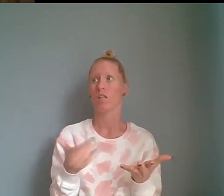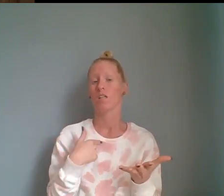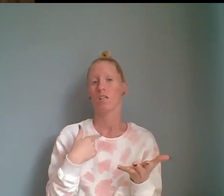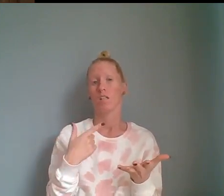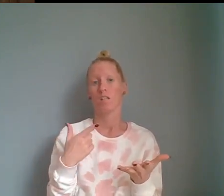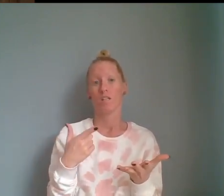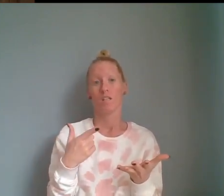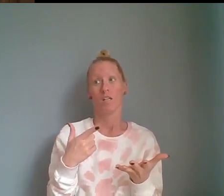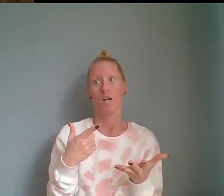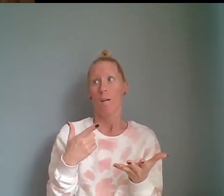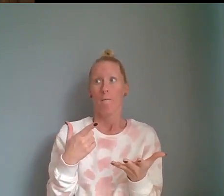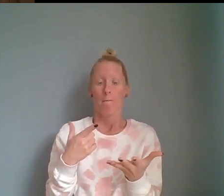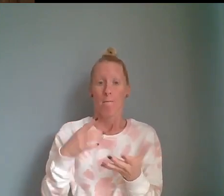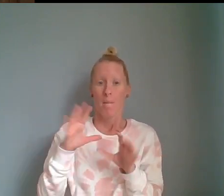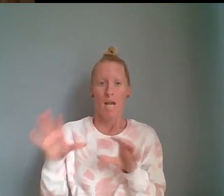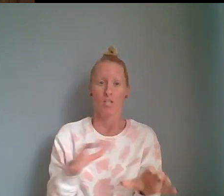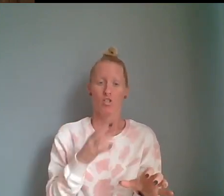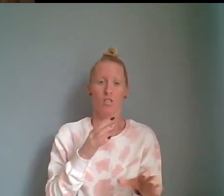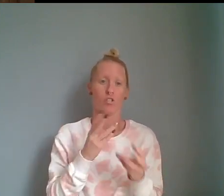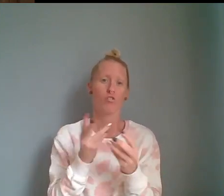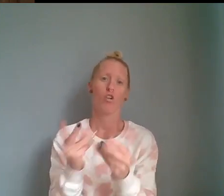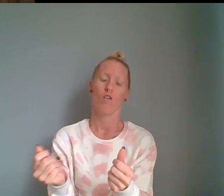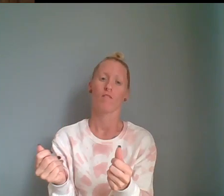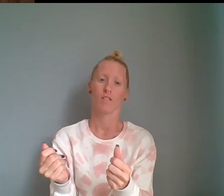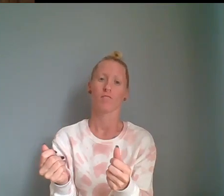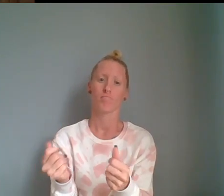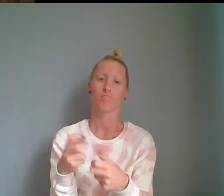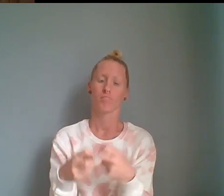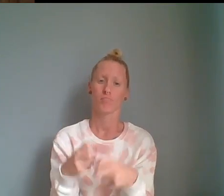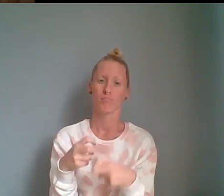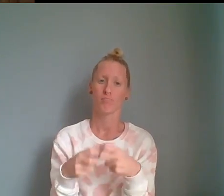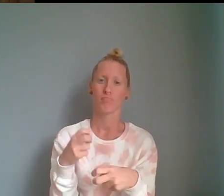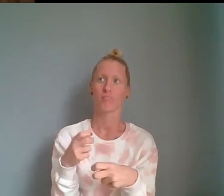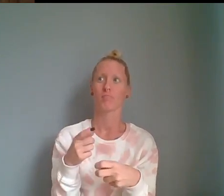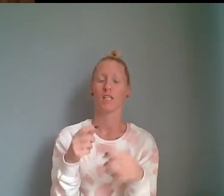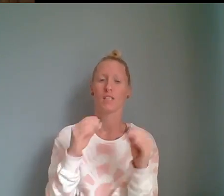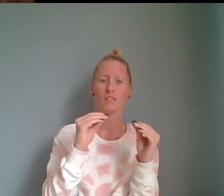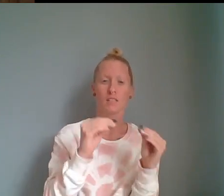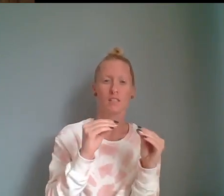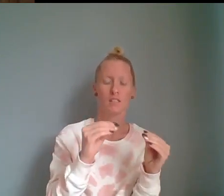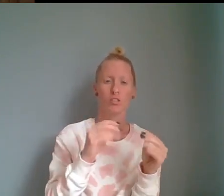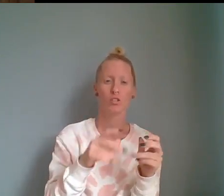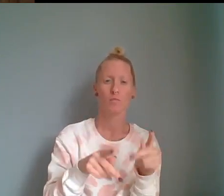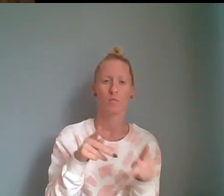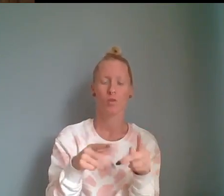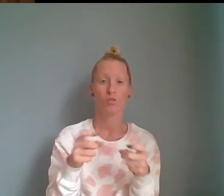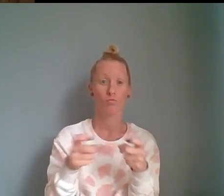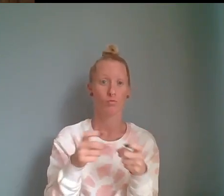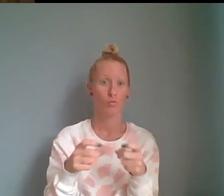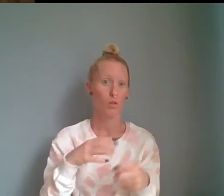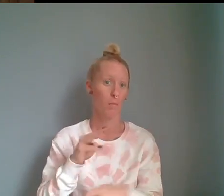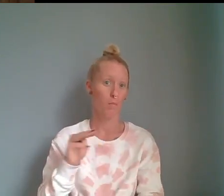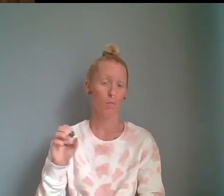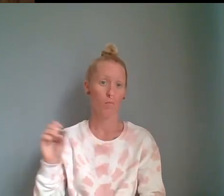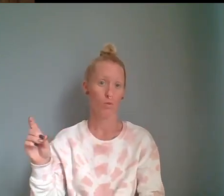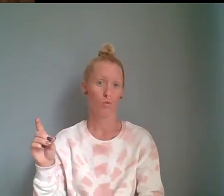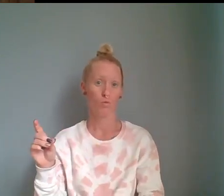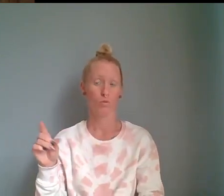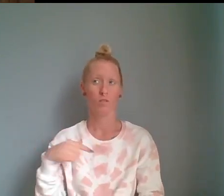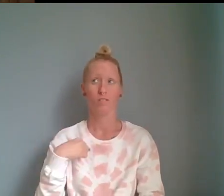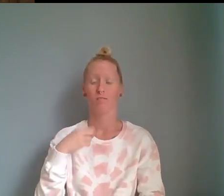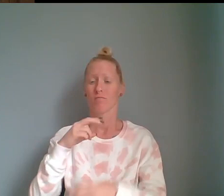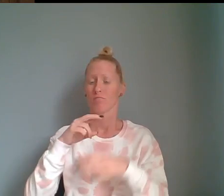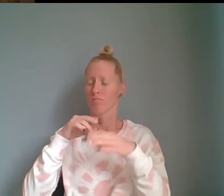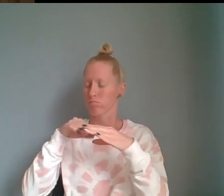change those environments. They also teach the person ways to manage their mood so that they don't tumble down